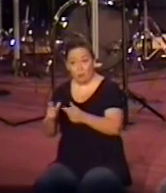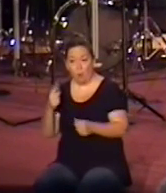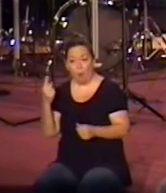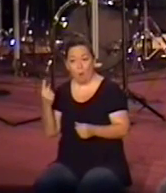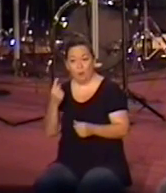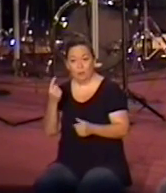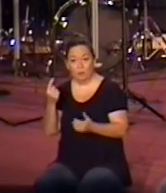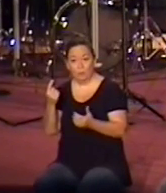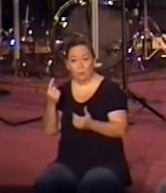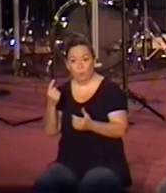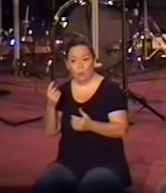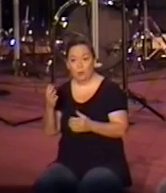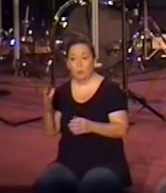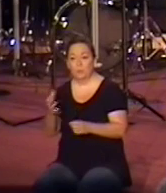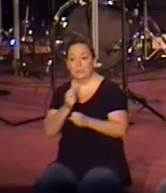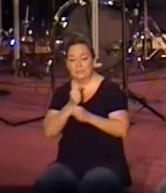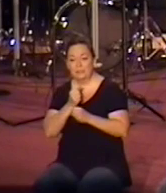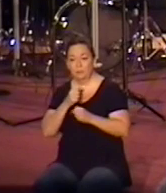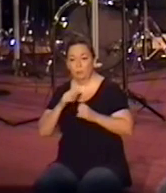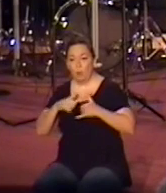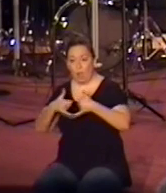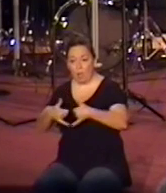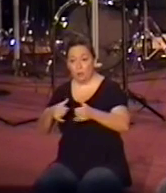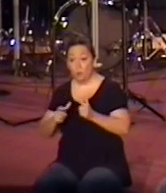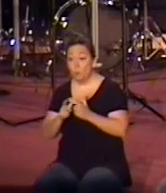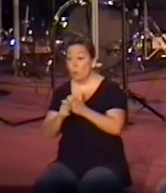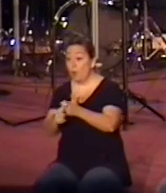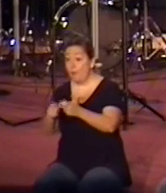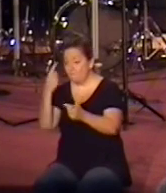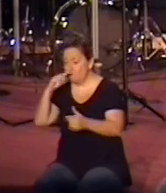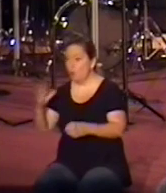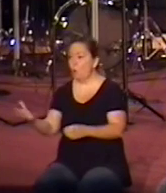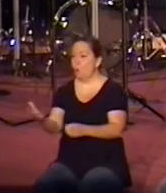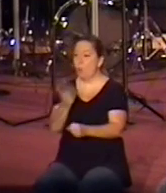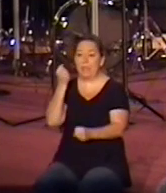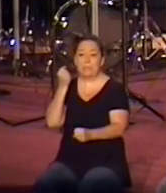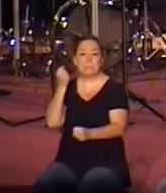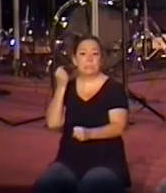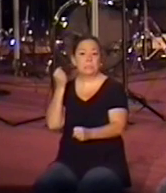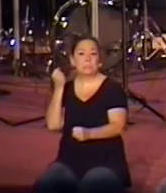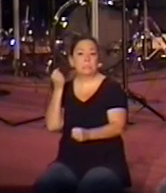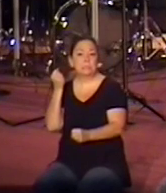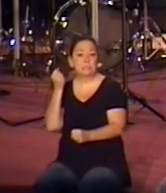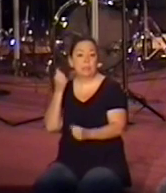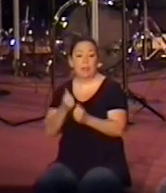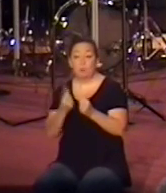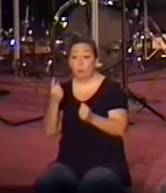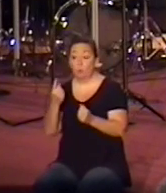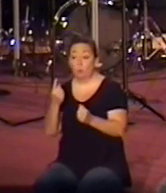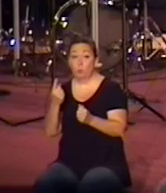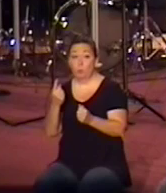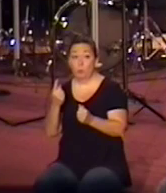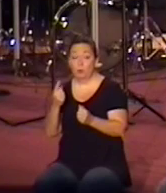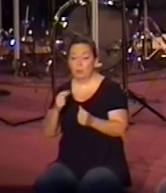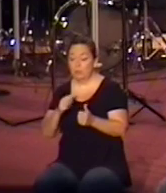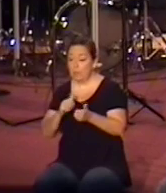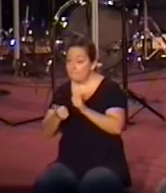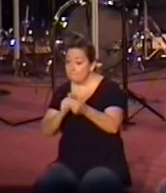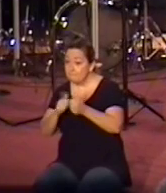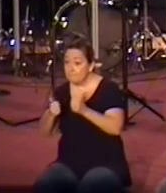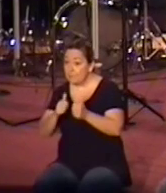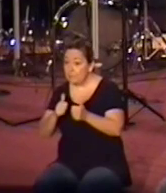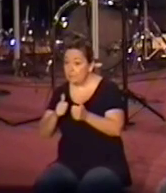one receives the prize? Run in such a way that you may win. Everyone who competes in the games,